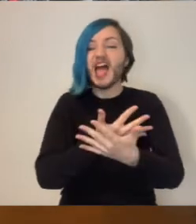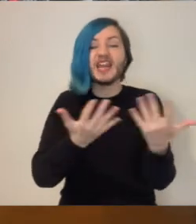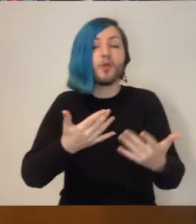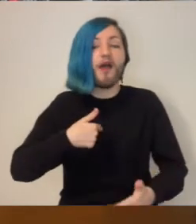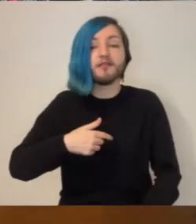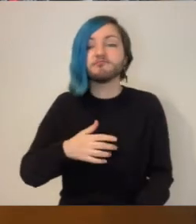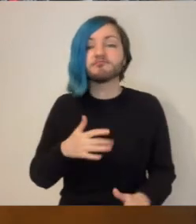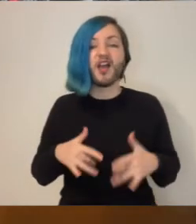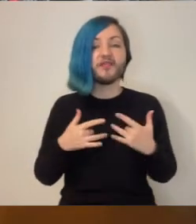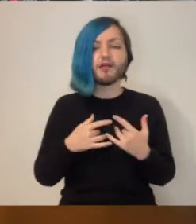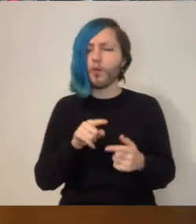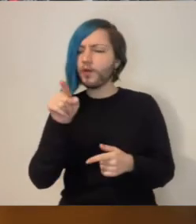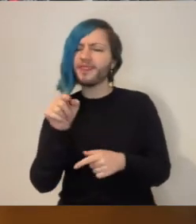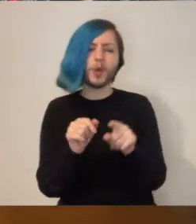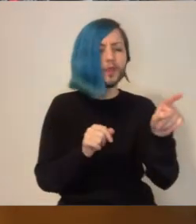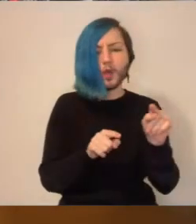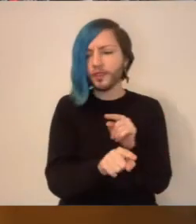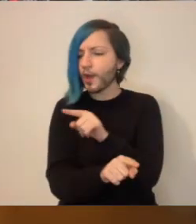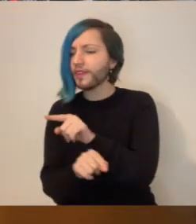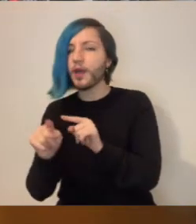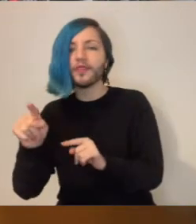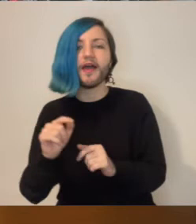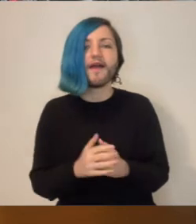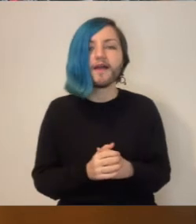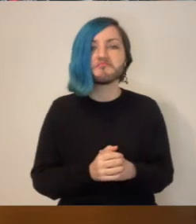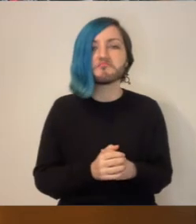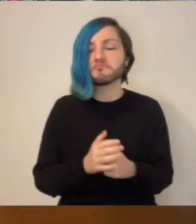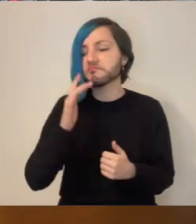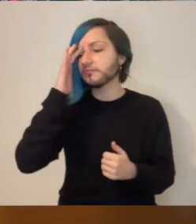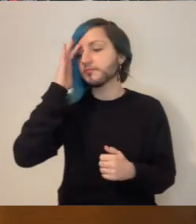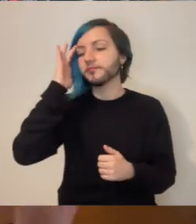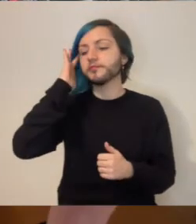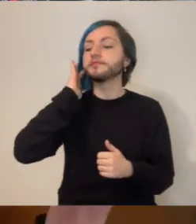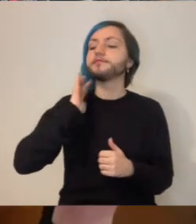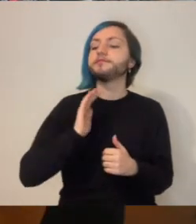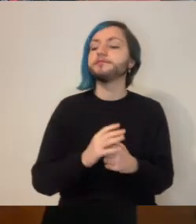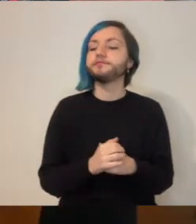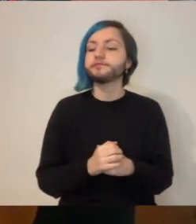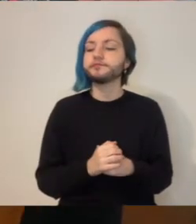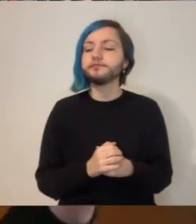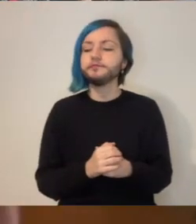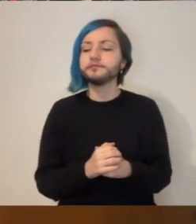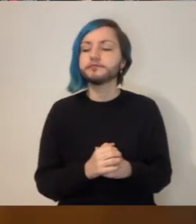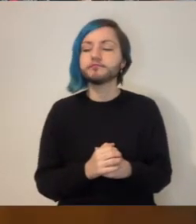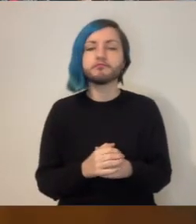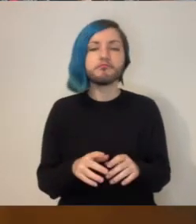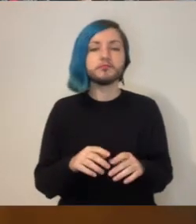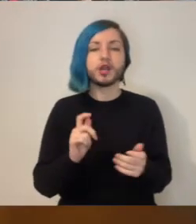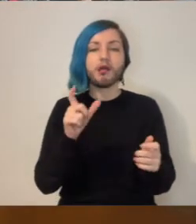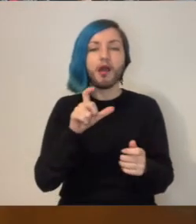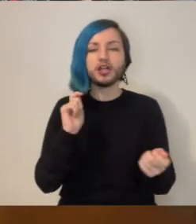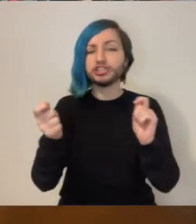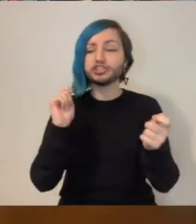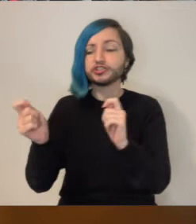in any place that I fancy. So you might move around on the frame a lot, take